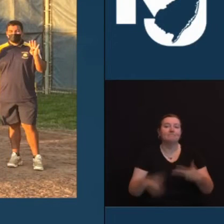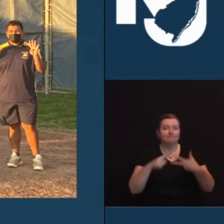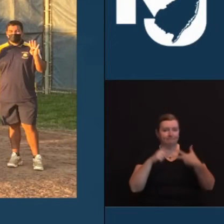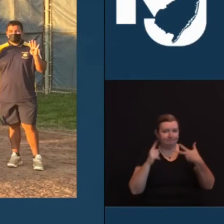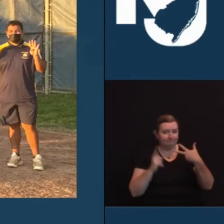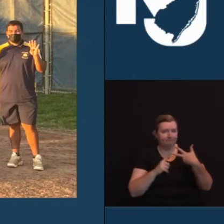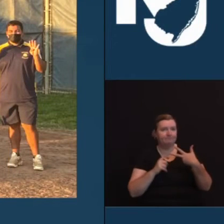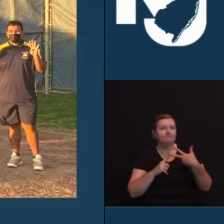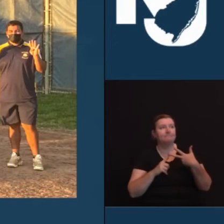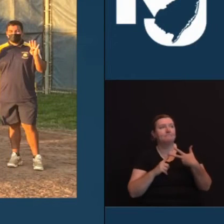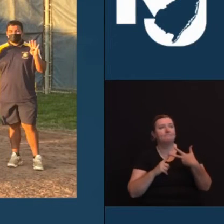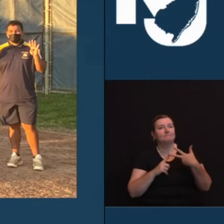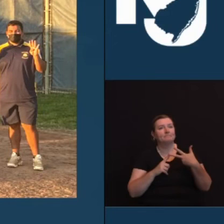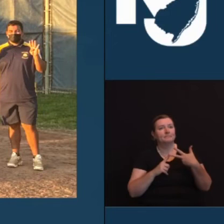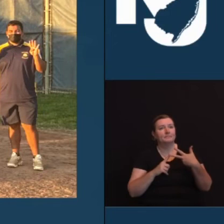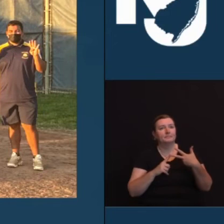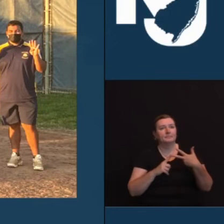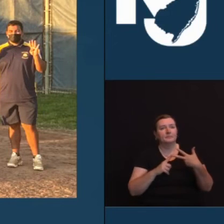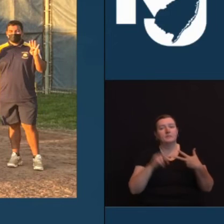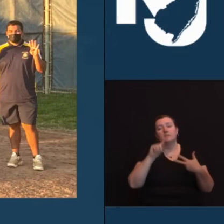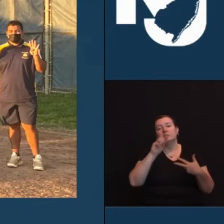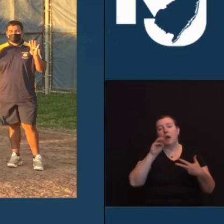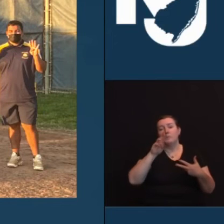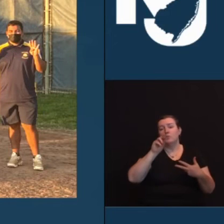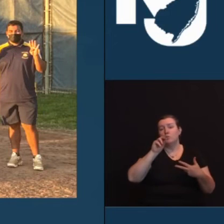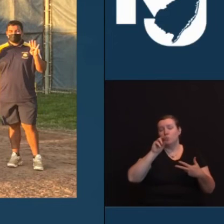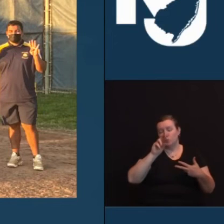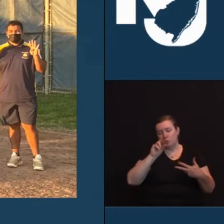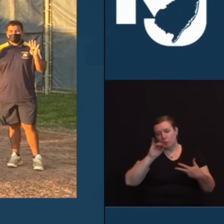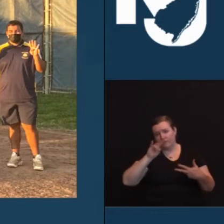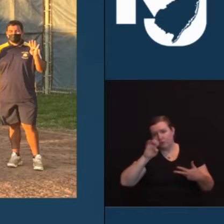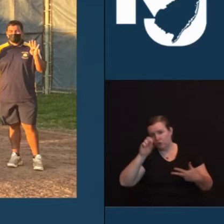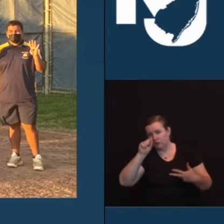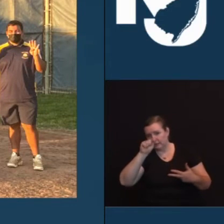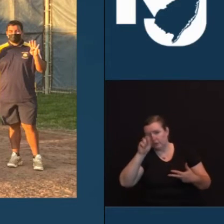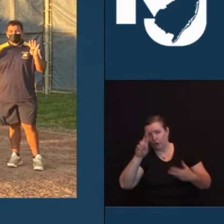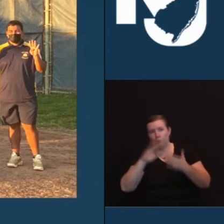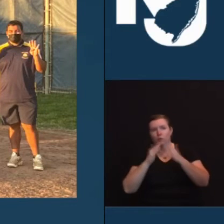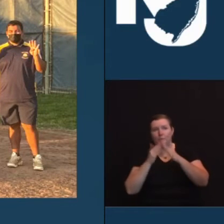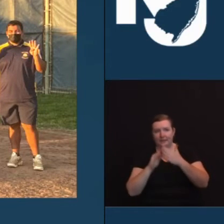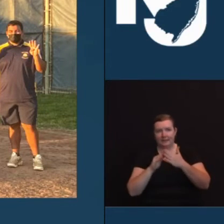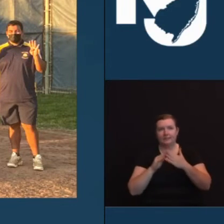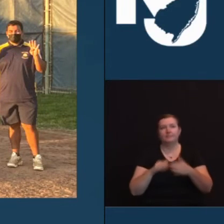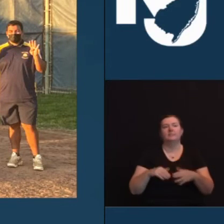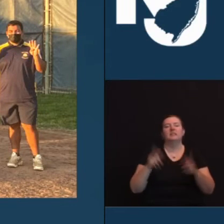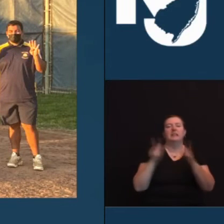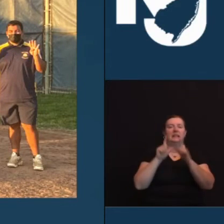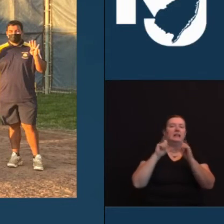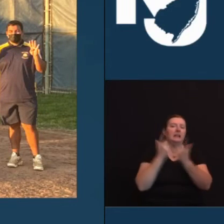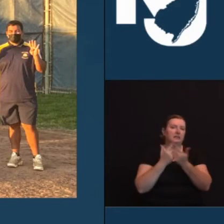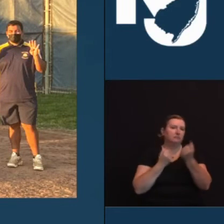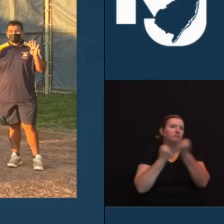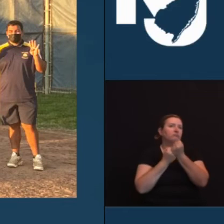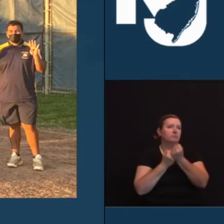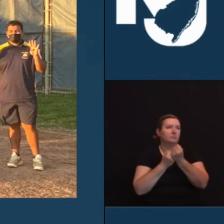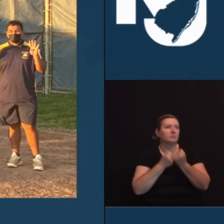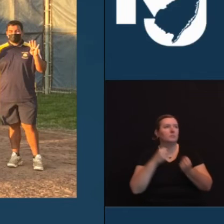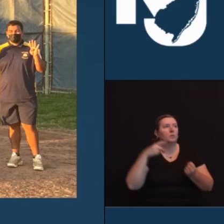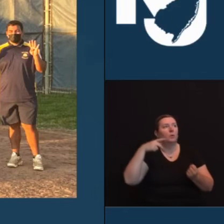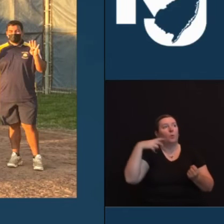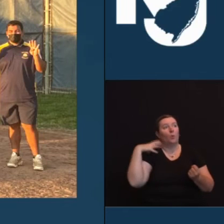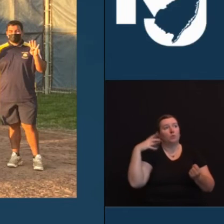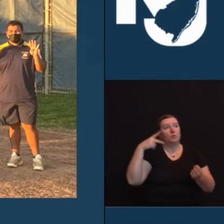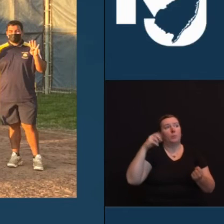River community leader and Little League coach on the left there, Ponch Ruiz. In his day job, Ponch worked for